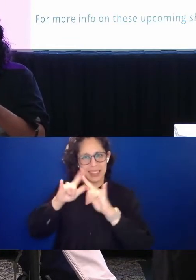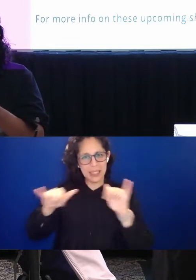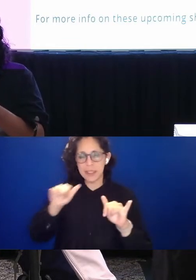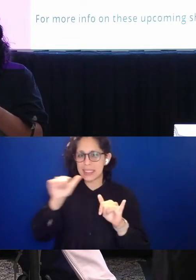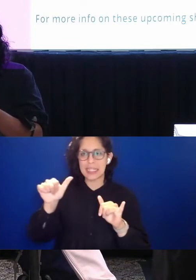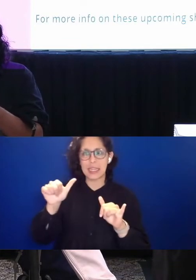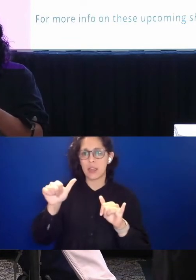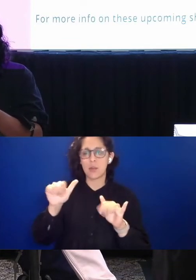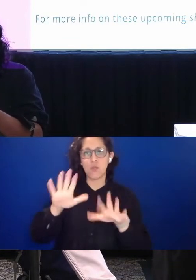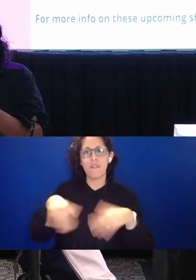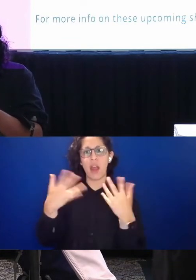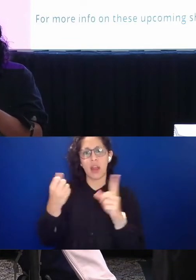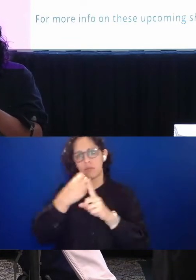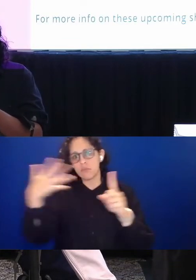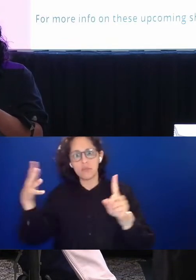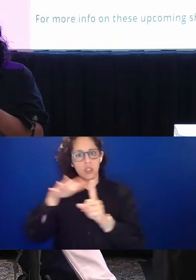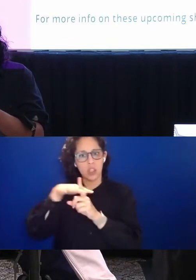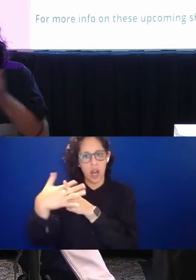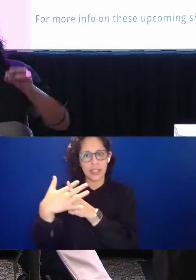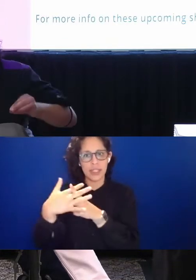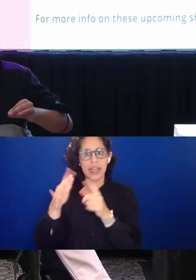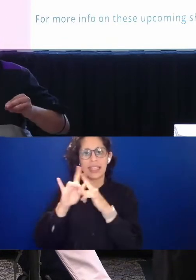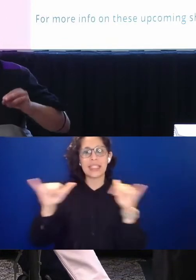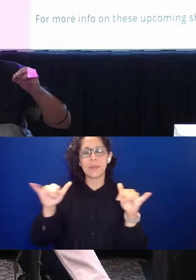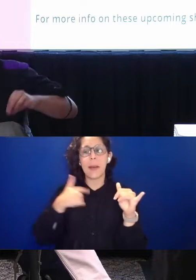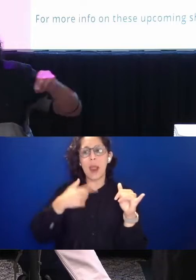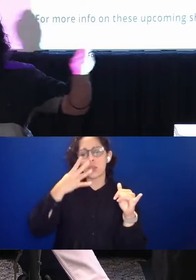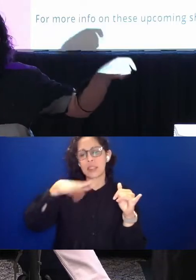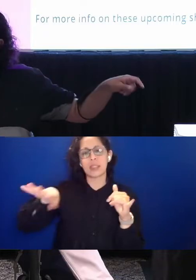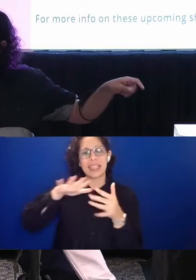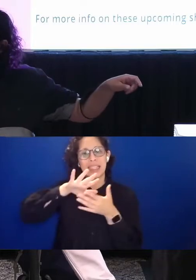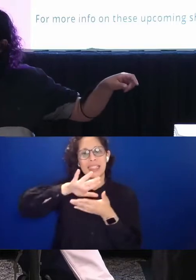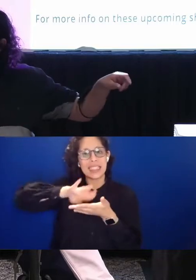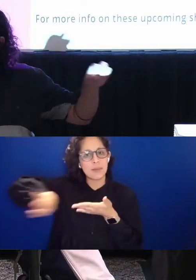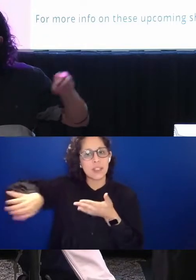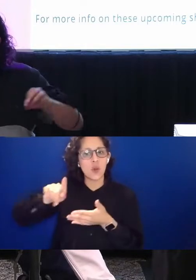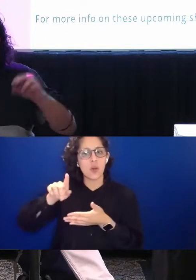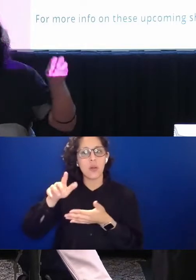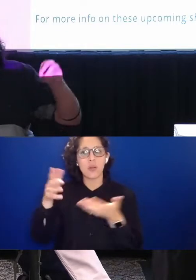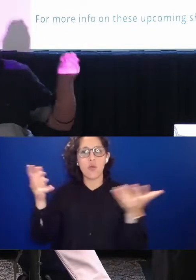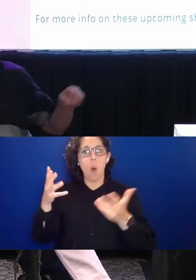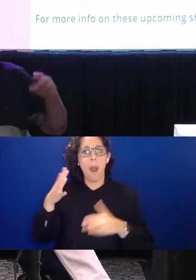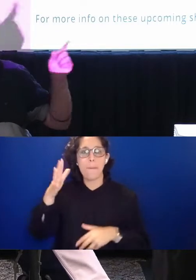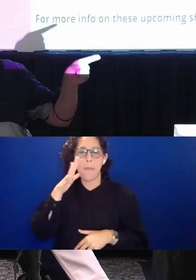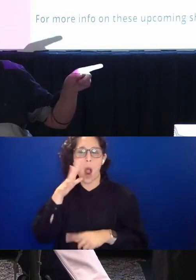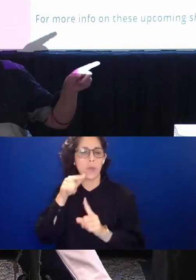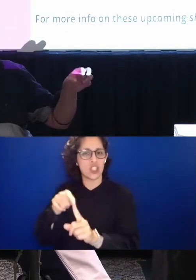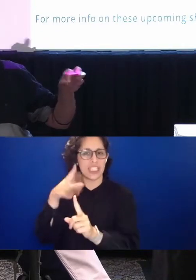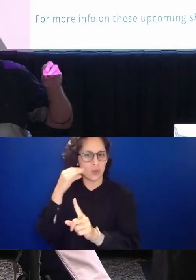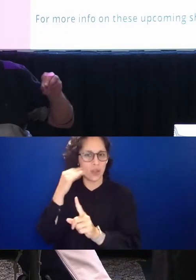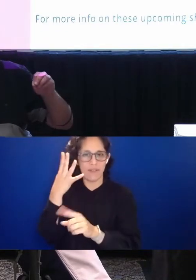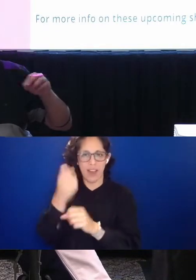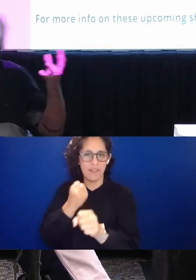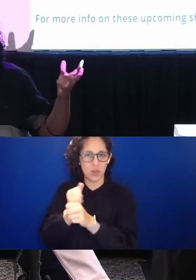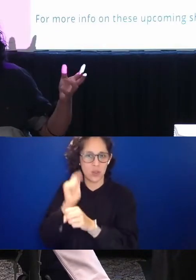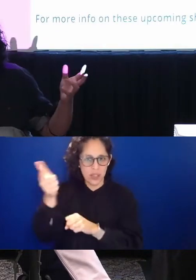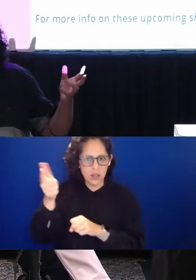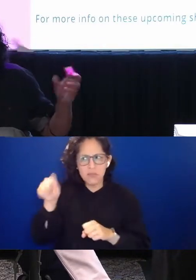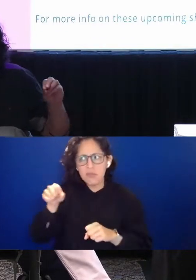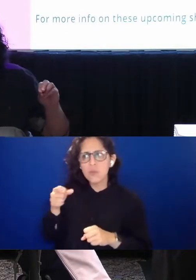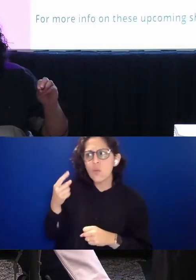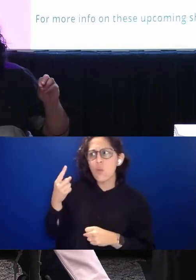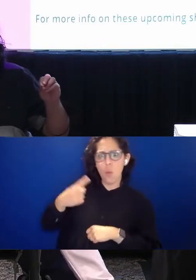I realized in saying it that I was dismissing what my mom experienced 5 years later. That, yeah, there was a time where she was unemployed because it